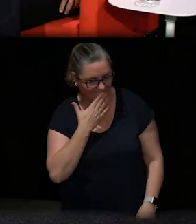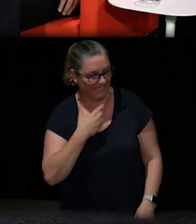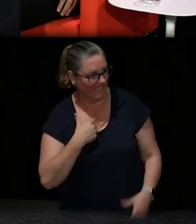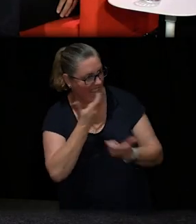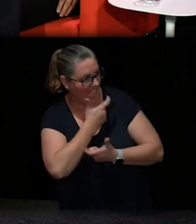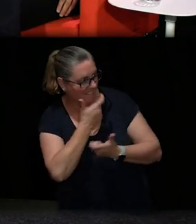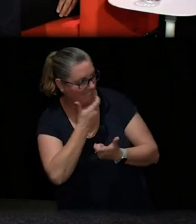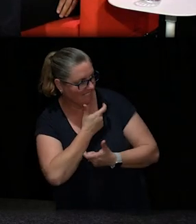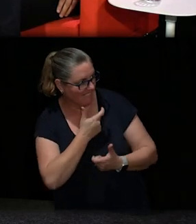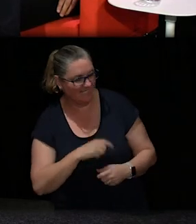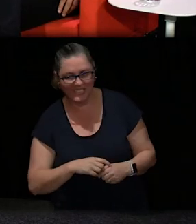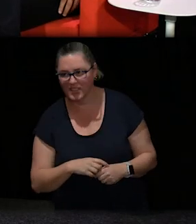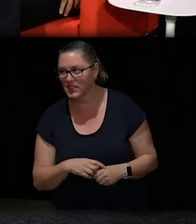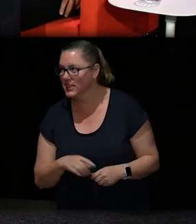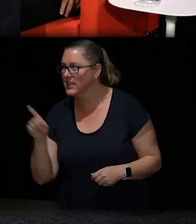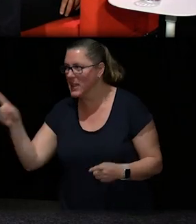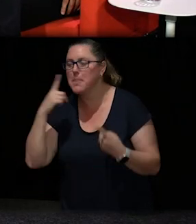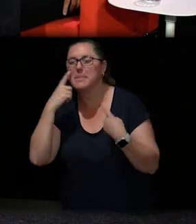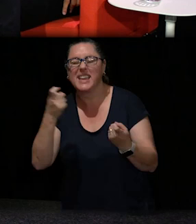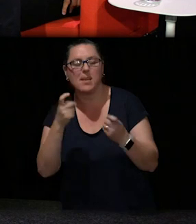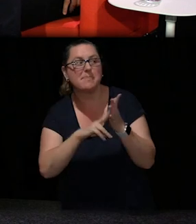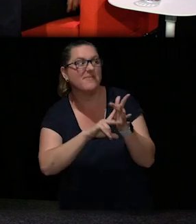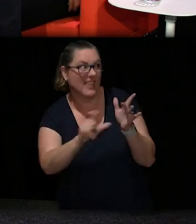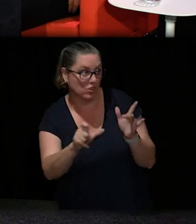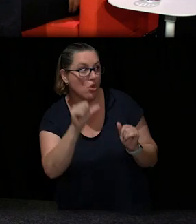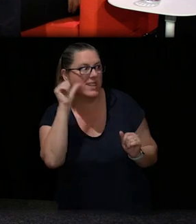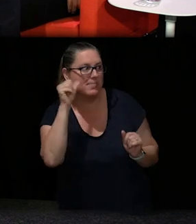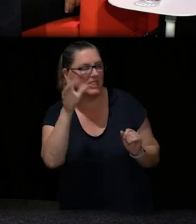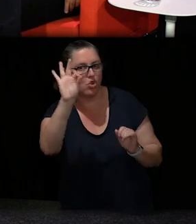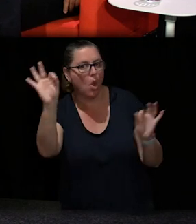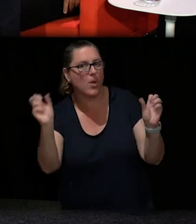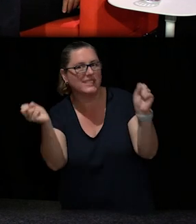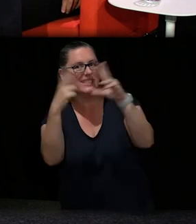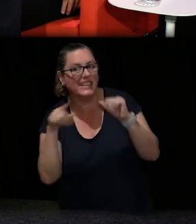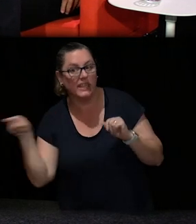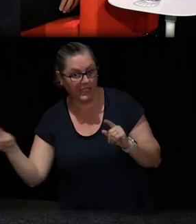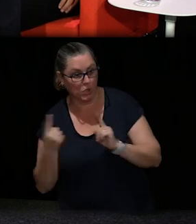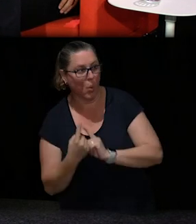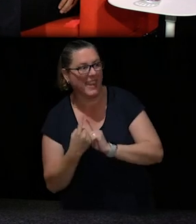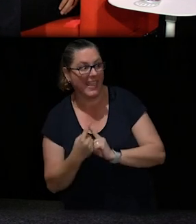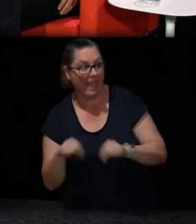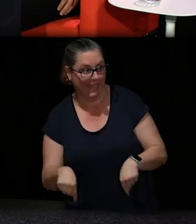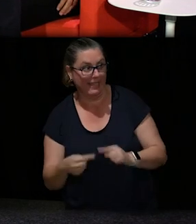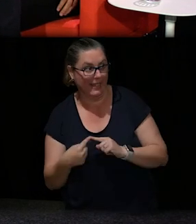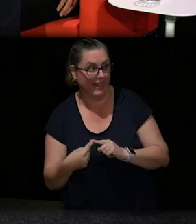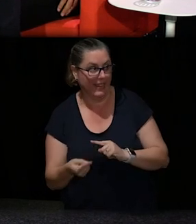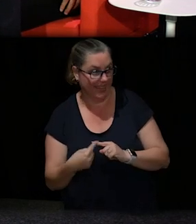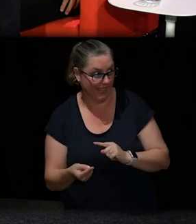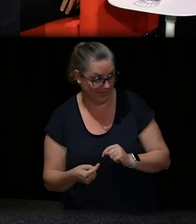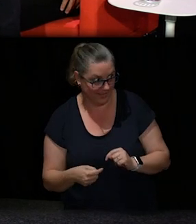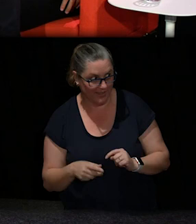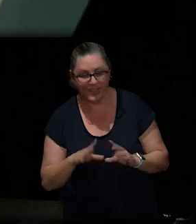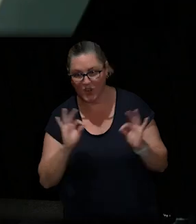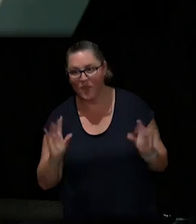because it was a Victorian beach, not a Sydney one. You're closer to it here. Yeah. No, it's happened. He's not the first person to die in